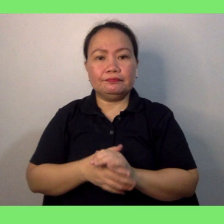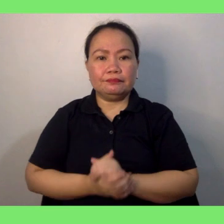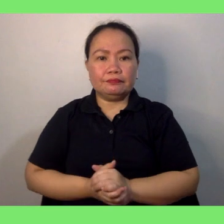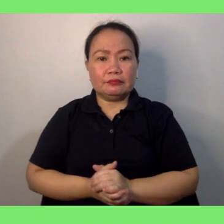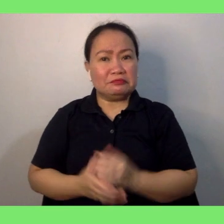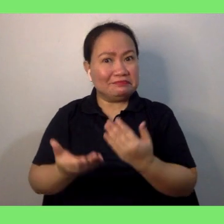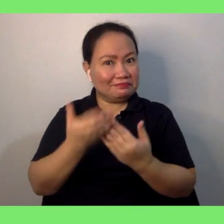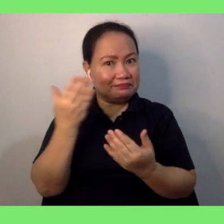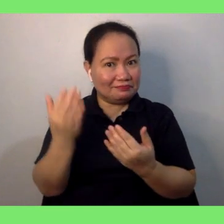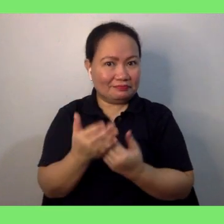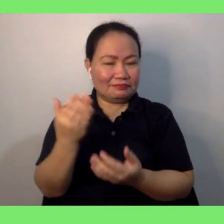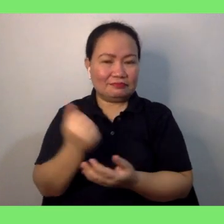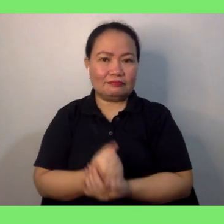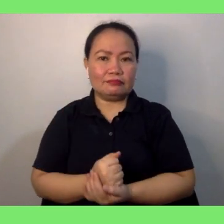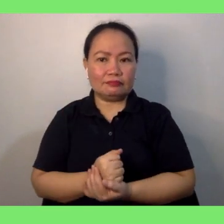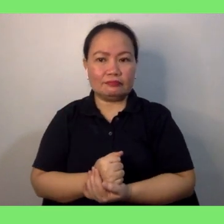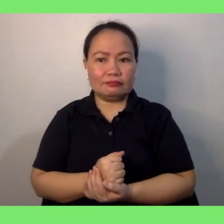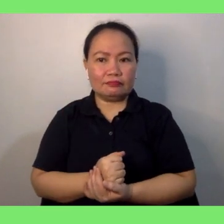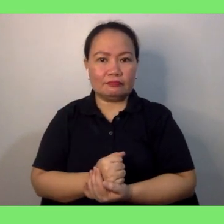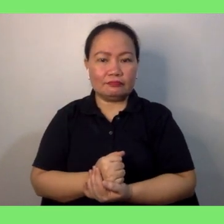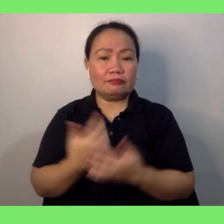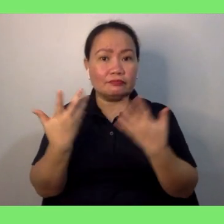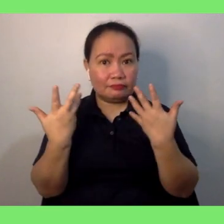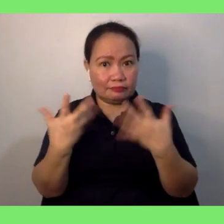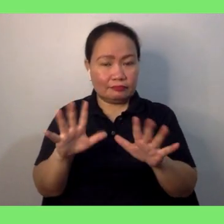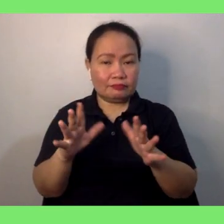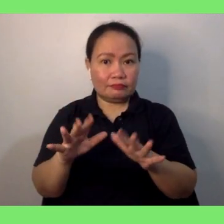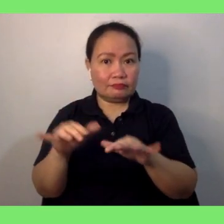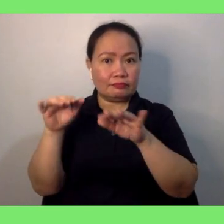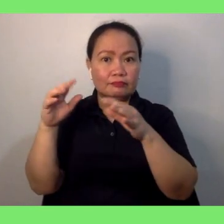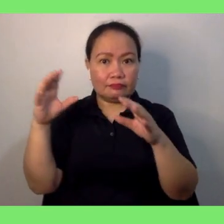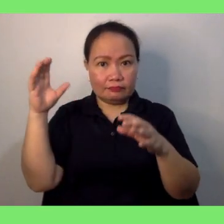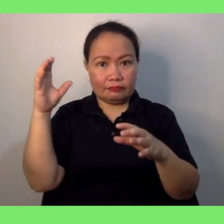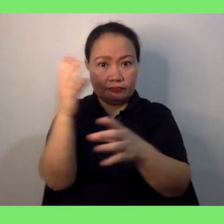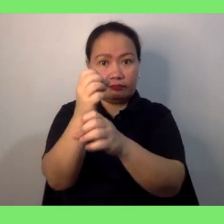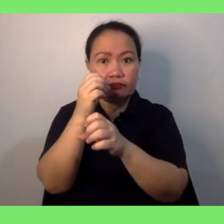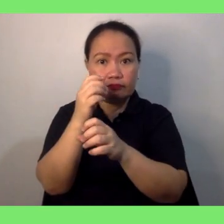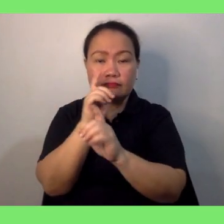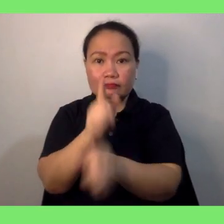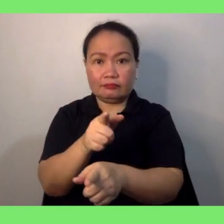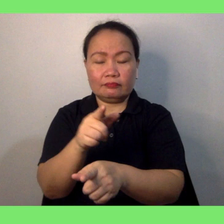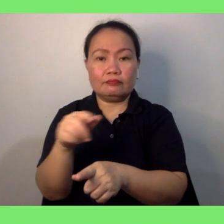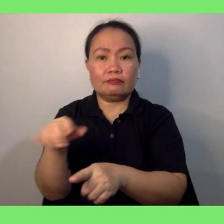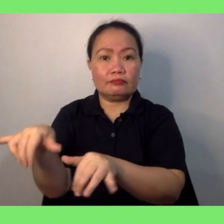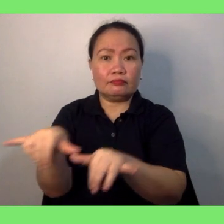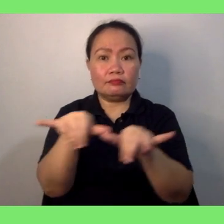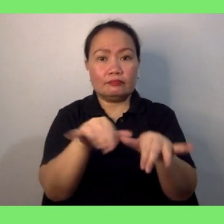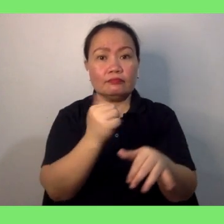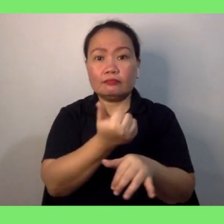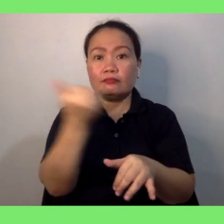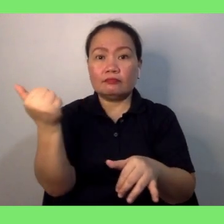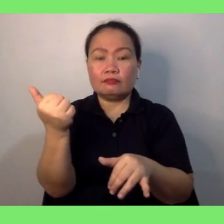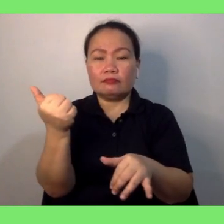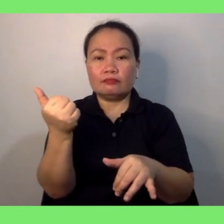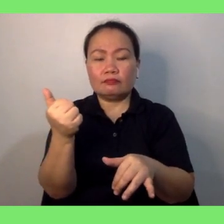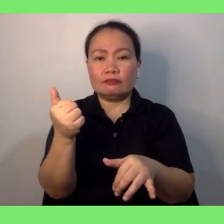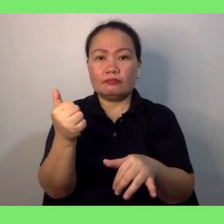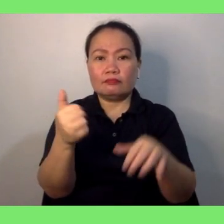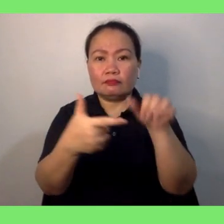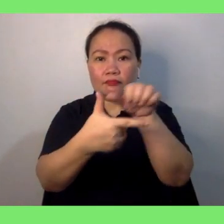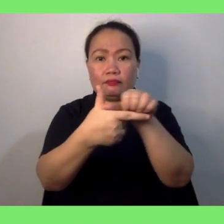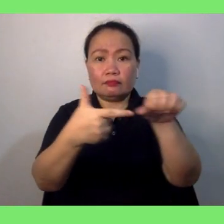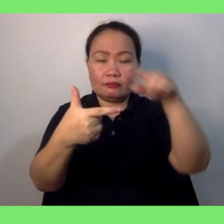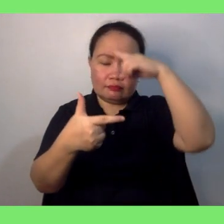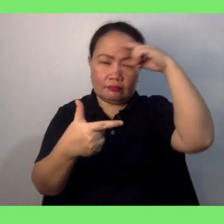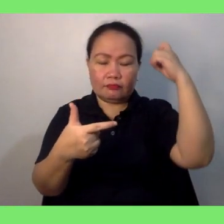Now, so, nakuha natin yung mga measures ng ibang angles because of the concept